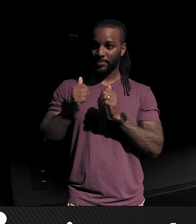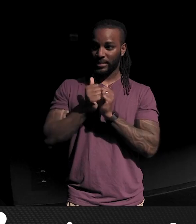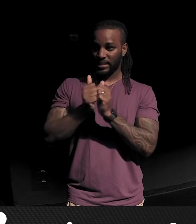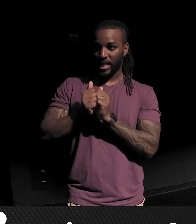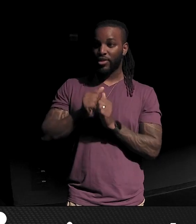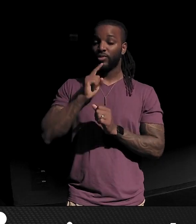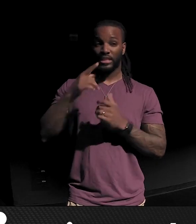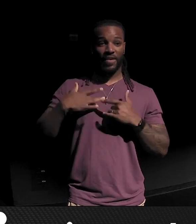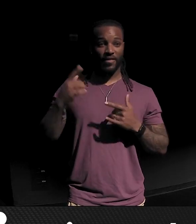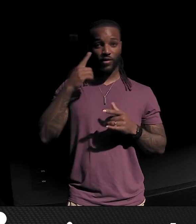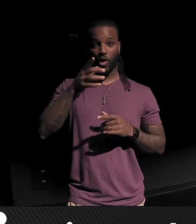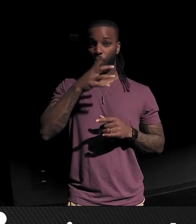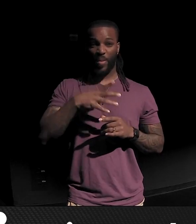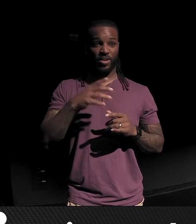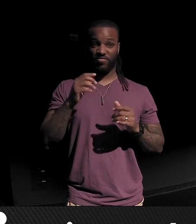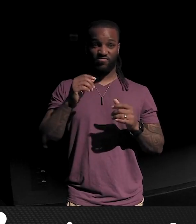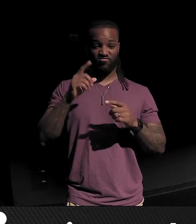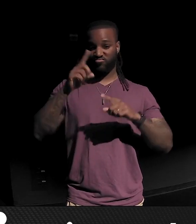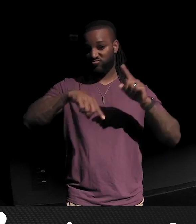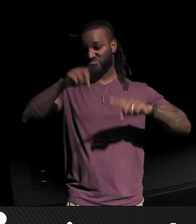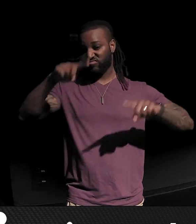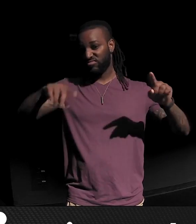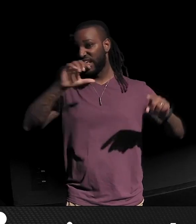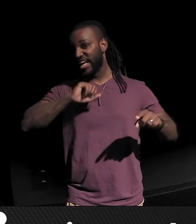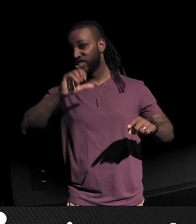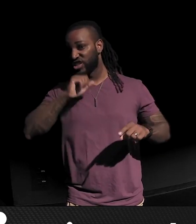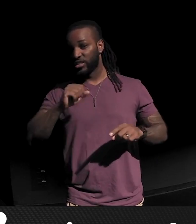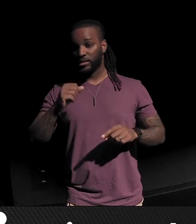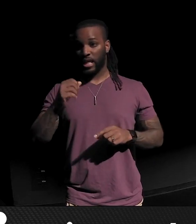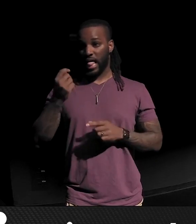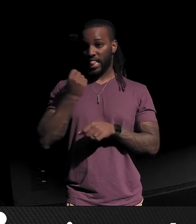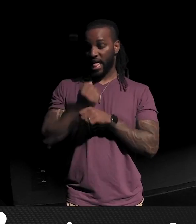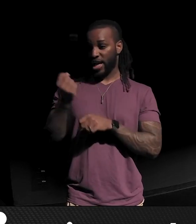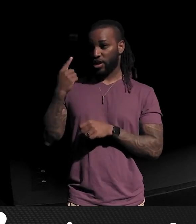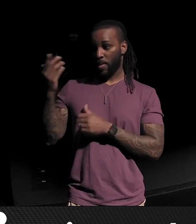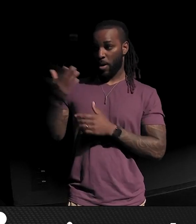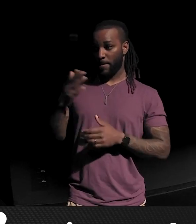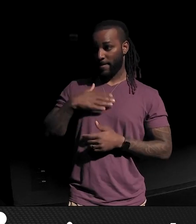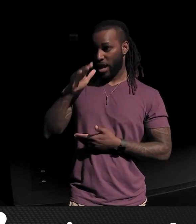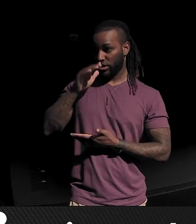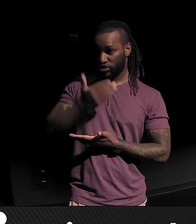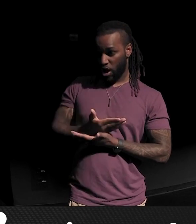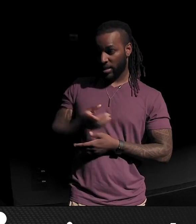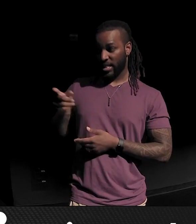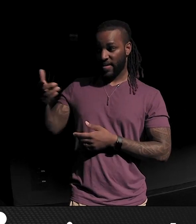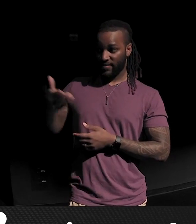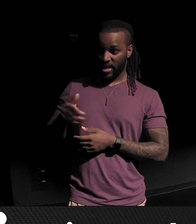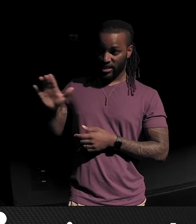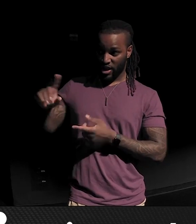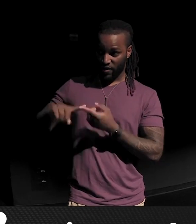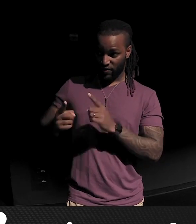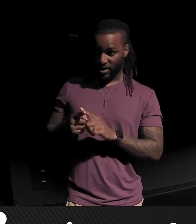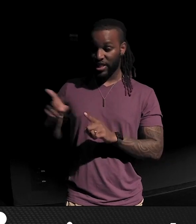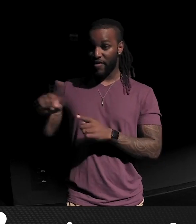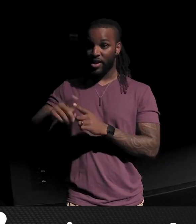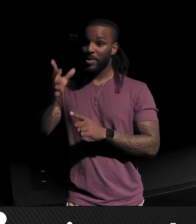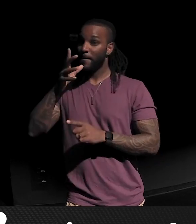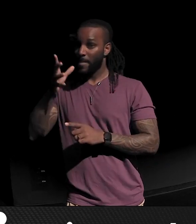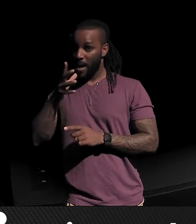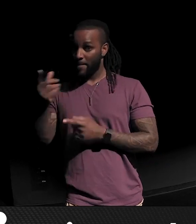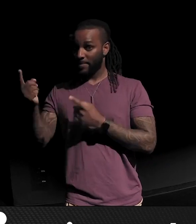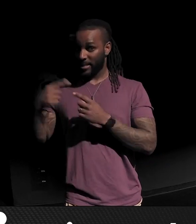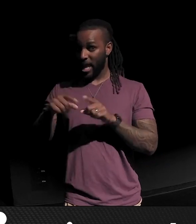event for women of all ages. I brought my girls last year and they invited their friends and their friends' moms came as well, which